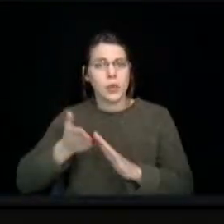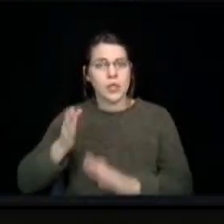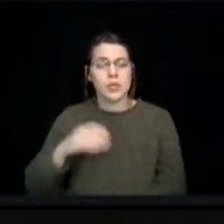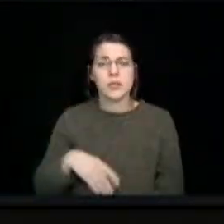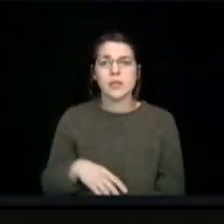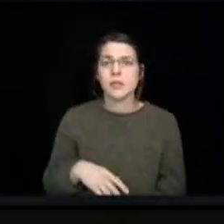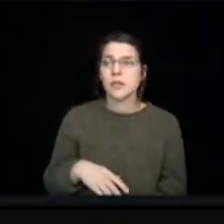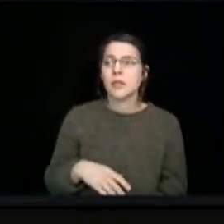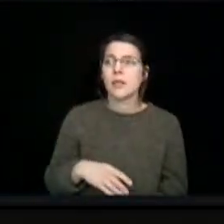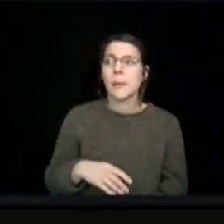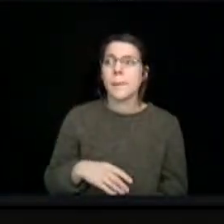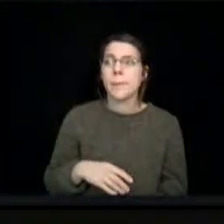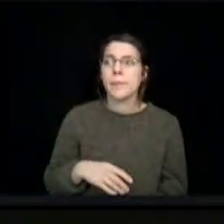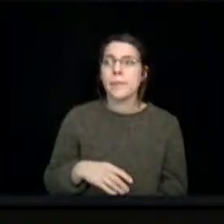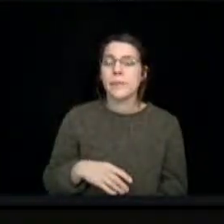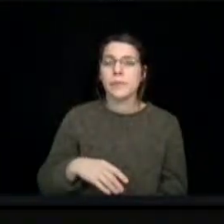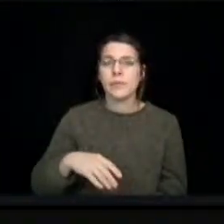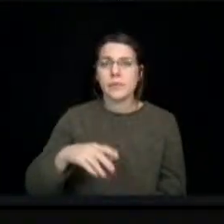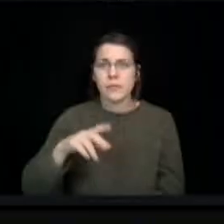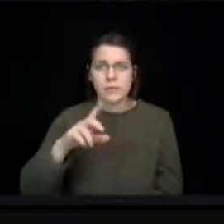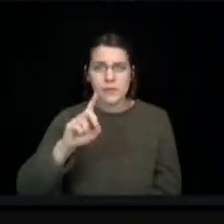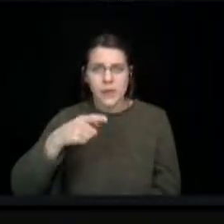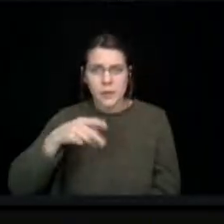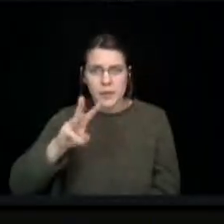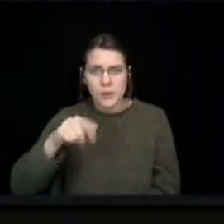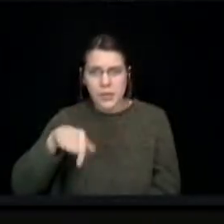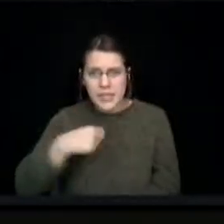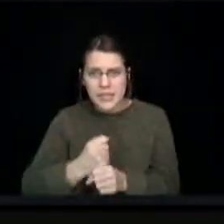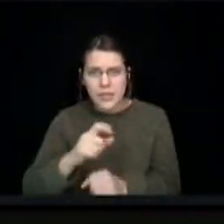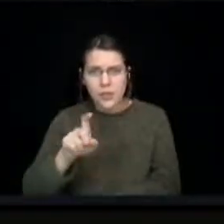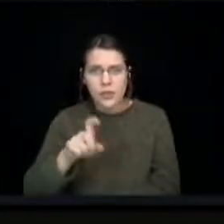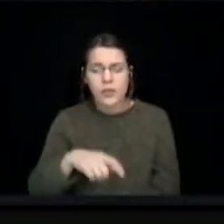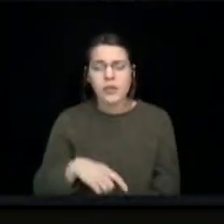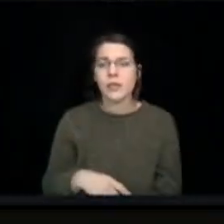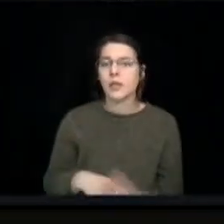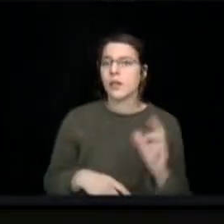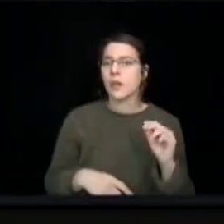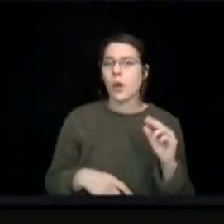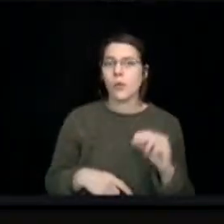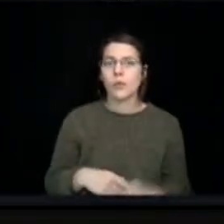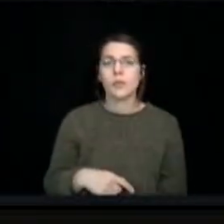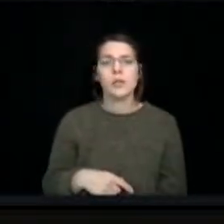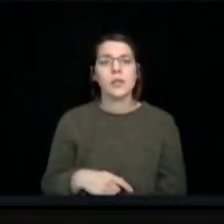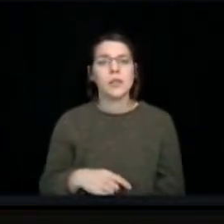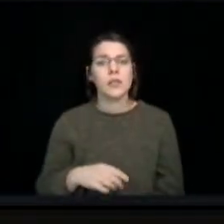Was that in DPW this year No. for the budget? Okay, so that was.